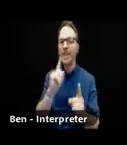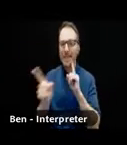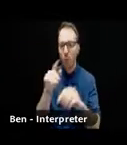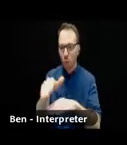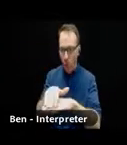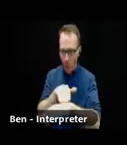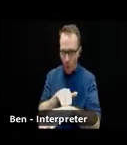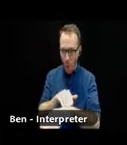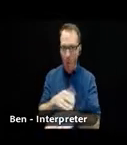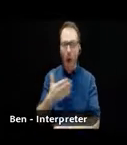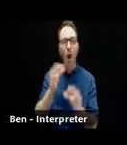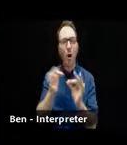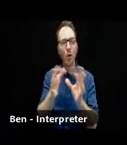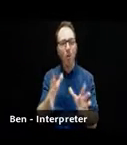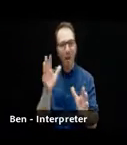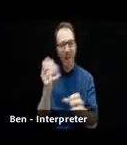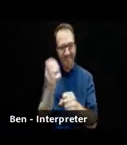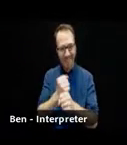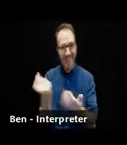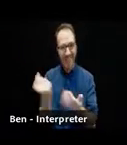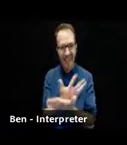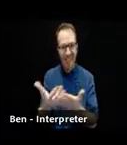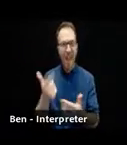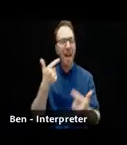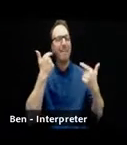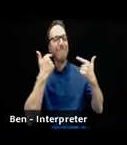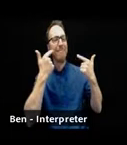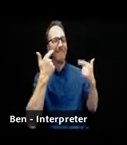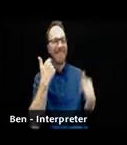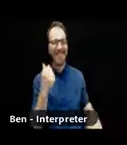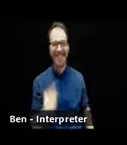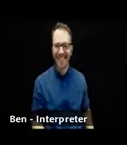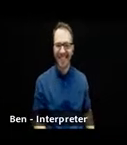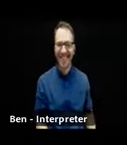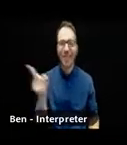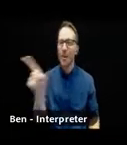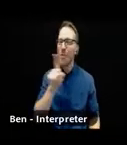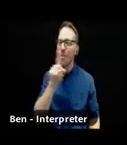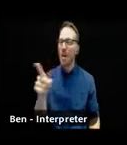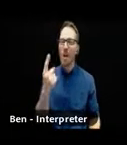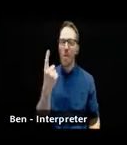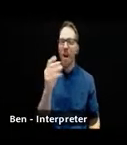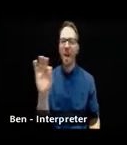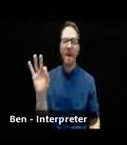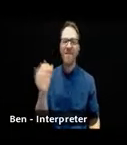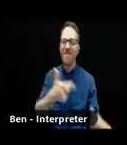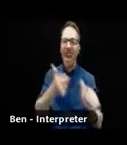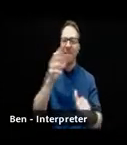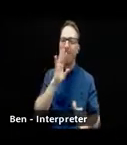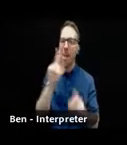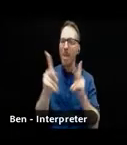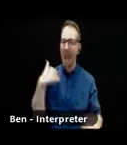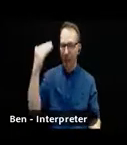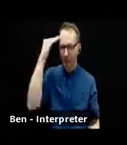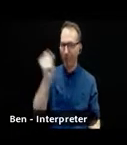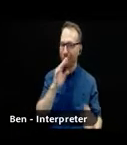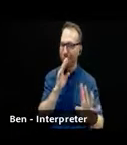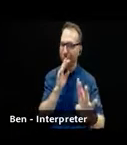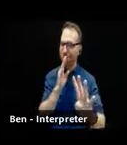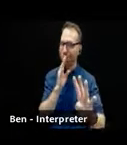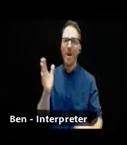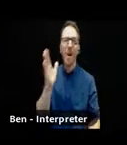so our interpreters can get everything down. She really is one of the fastest speaking people I know, so we're going